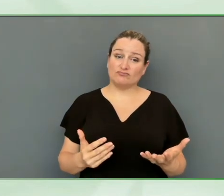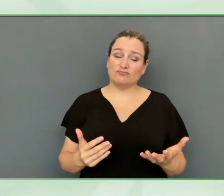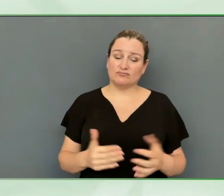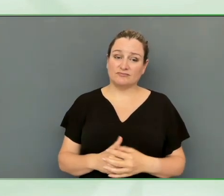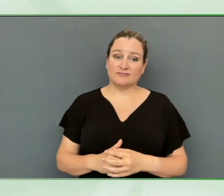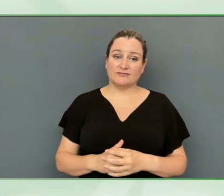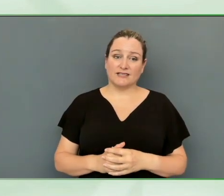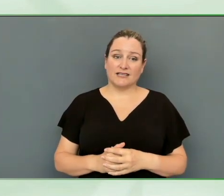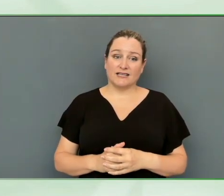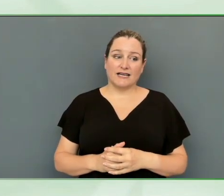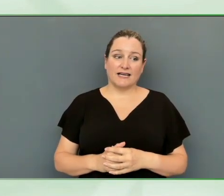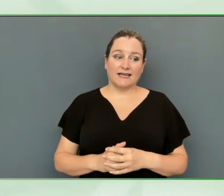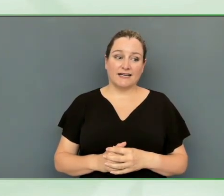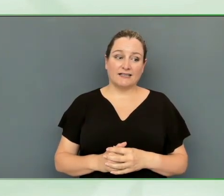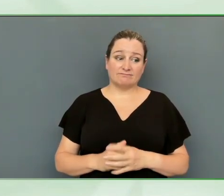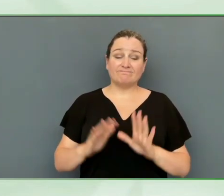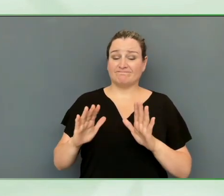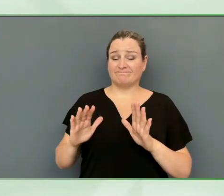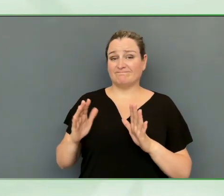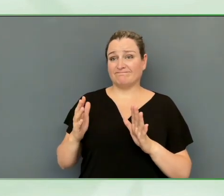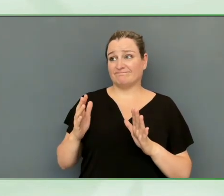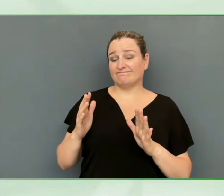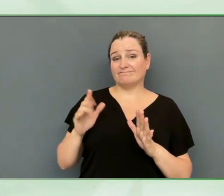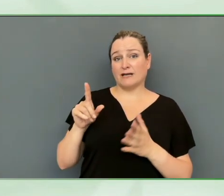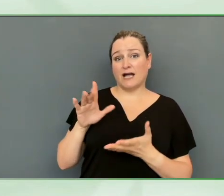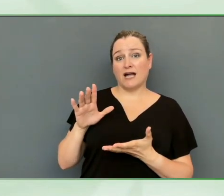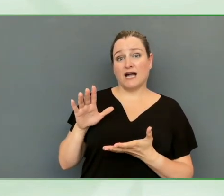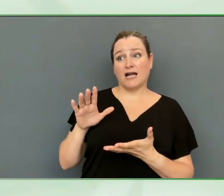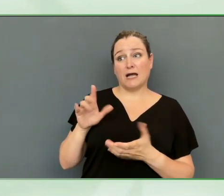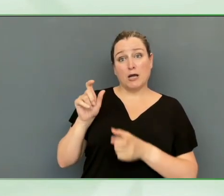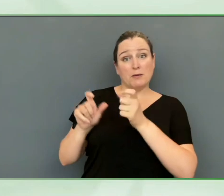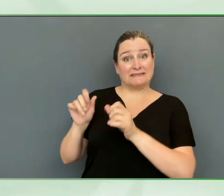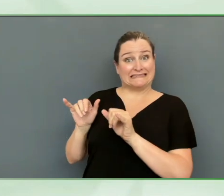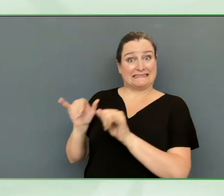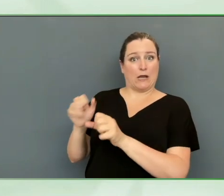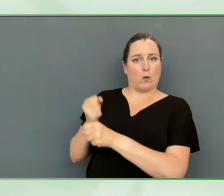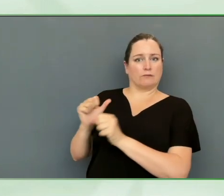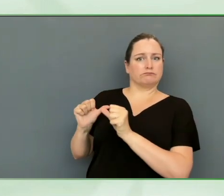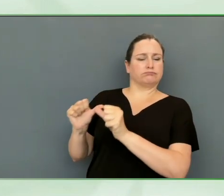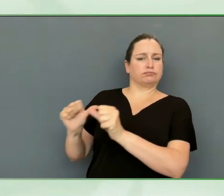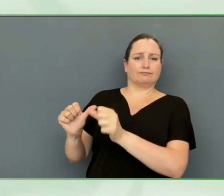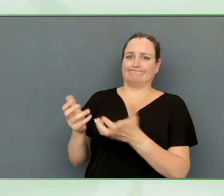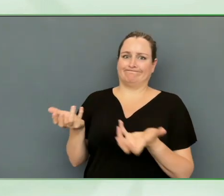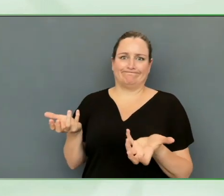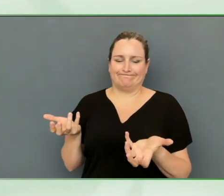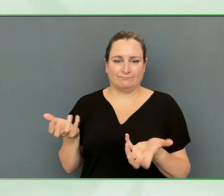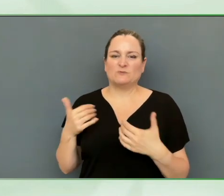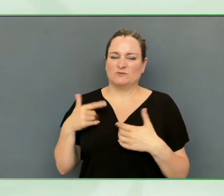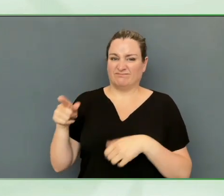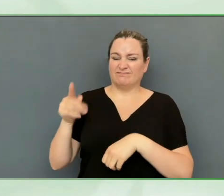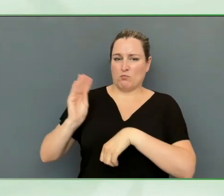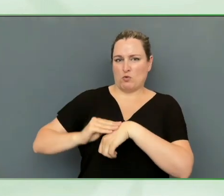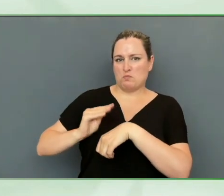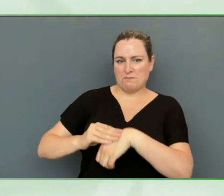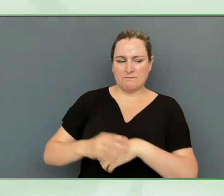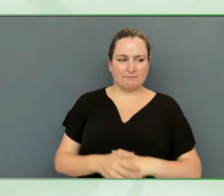have challenges in retention. Retention is still a problem within the U.S. Federal government. As far as AI is